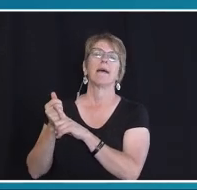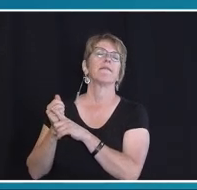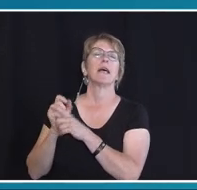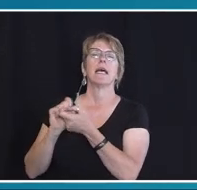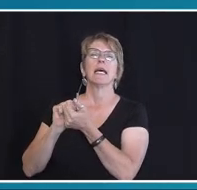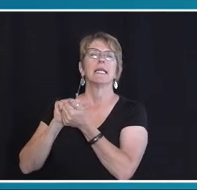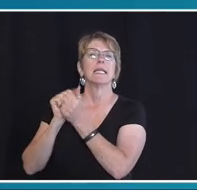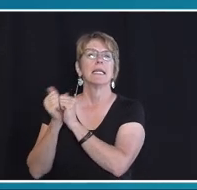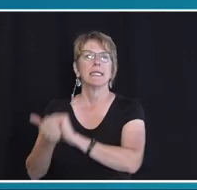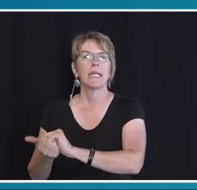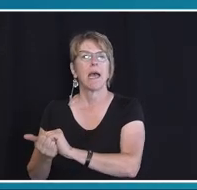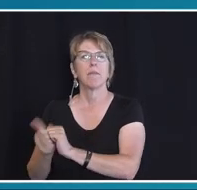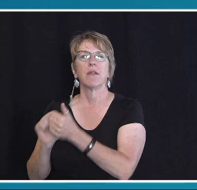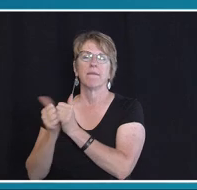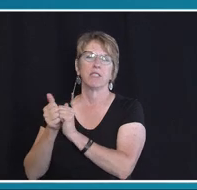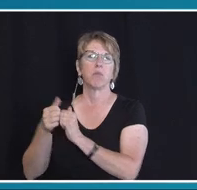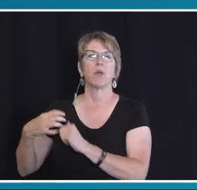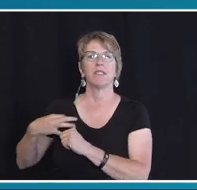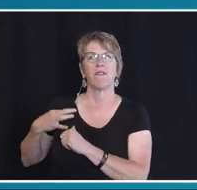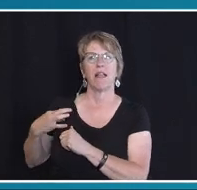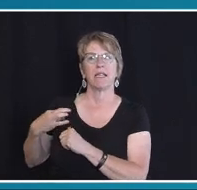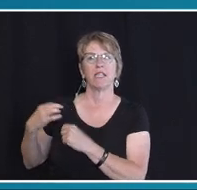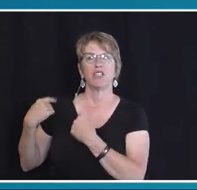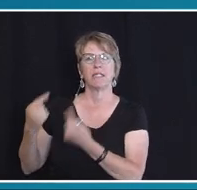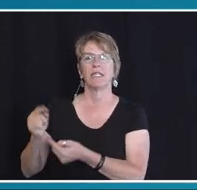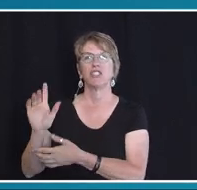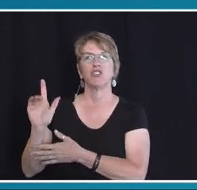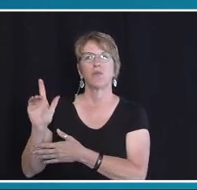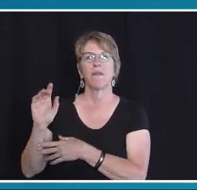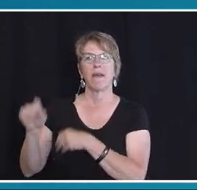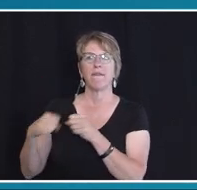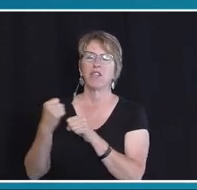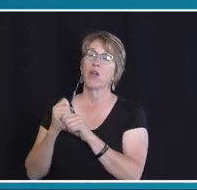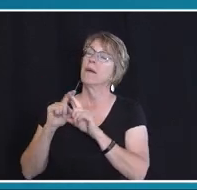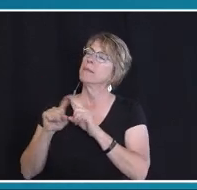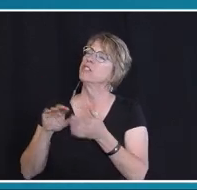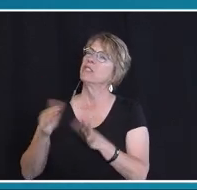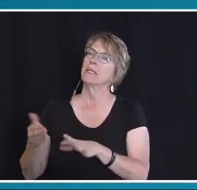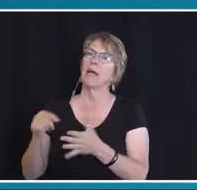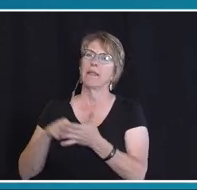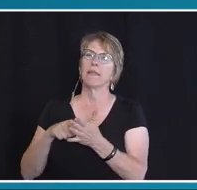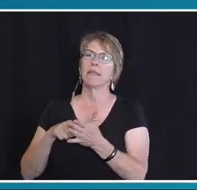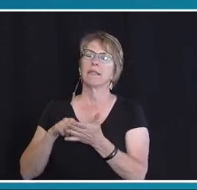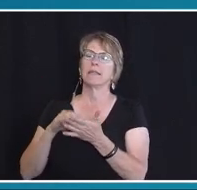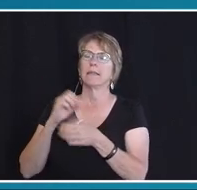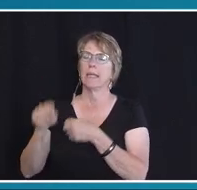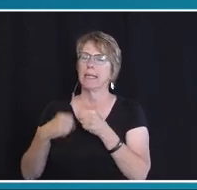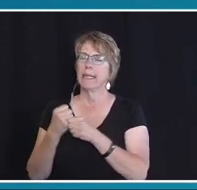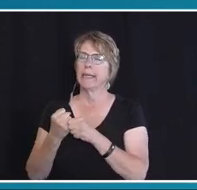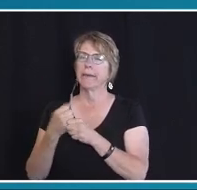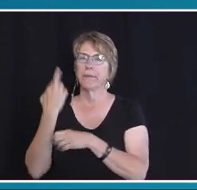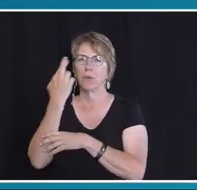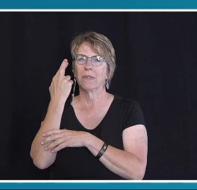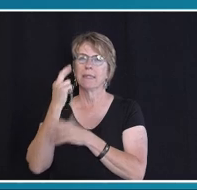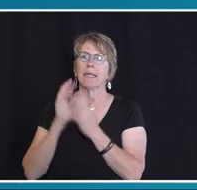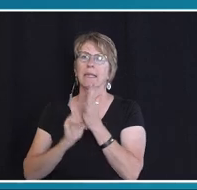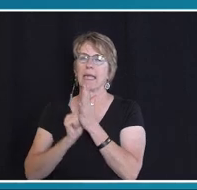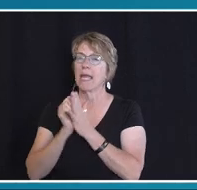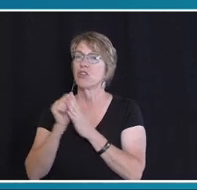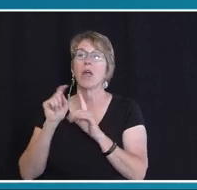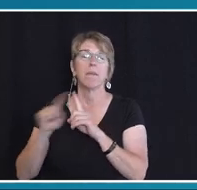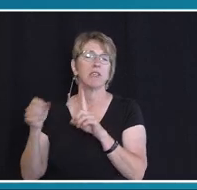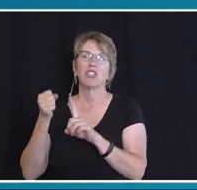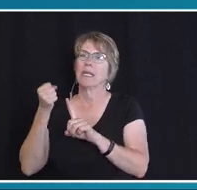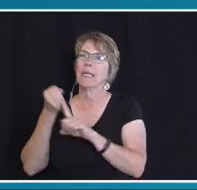for more than 25 years. Sadly, we lost Susan to cancer earlier this year, but her impact on the program was incredible.